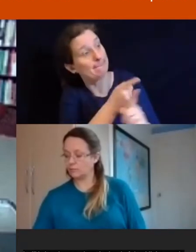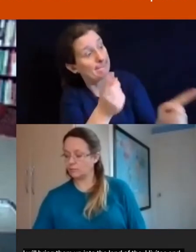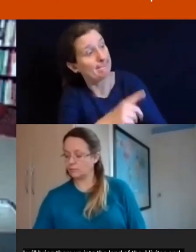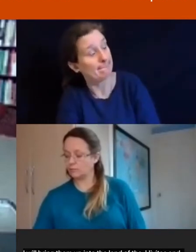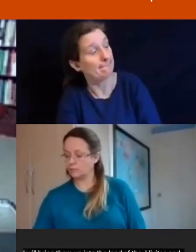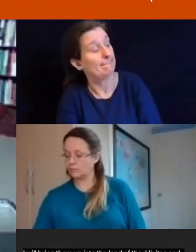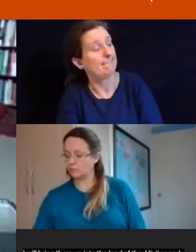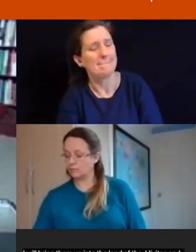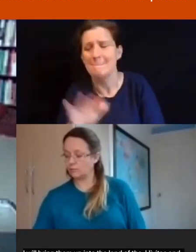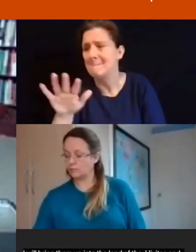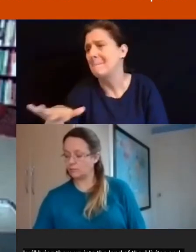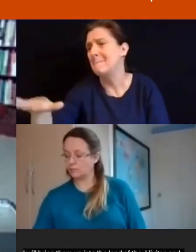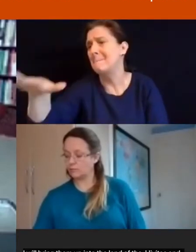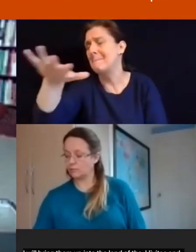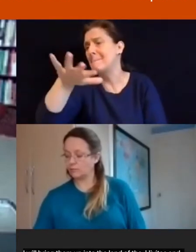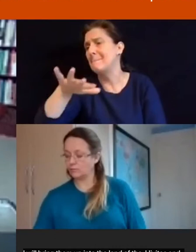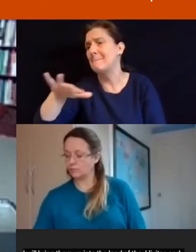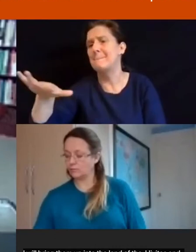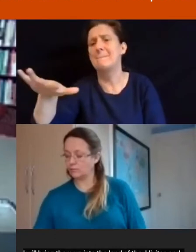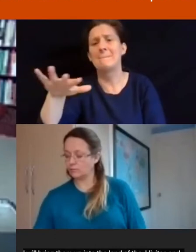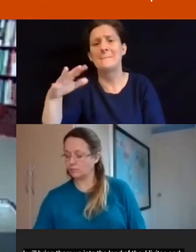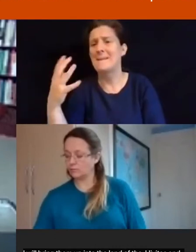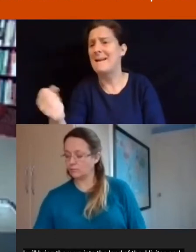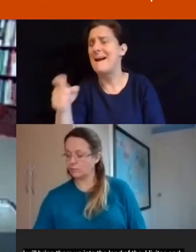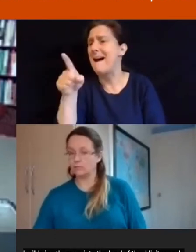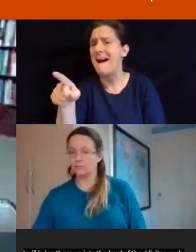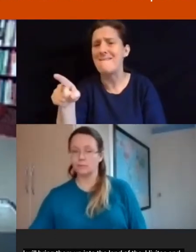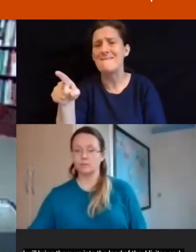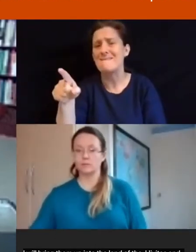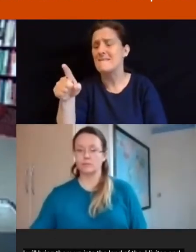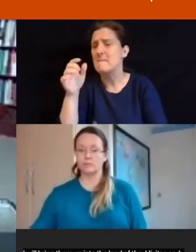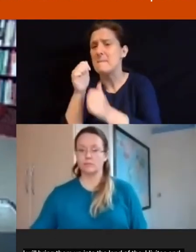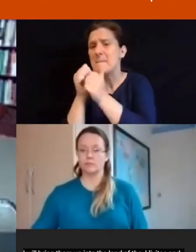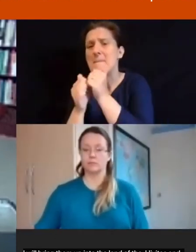a land flowing with milk and honey."